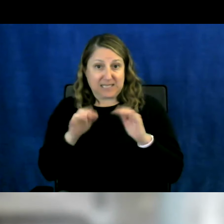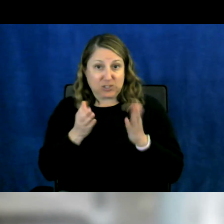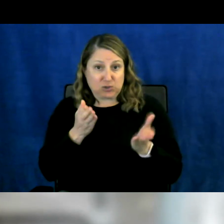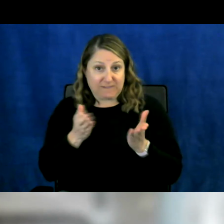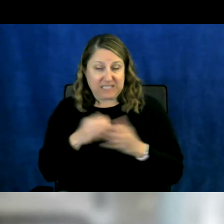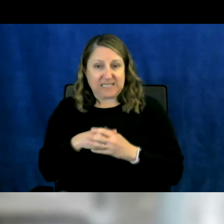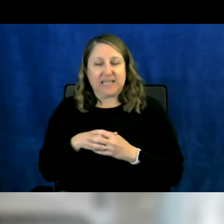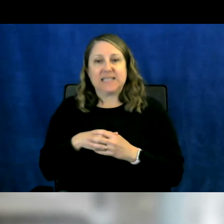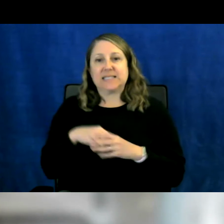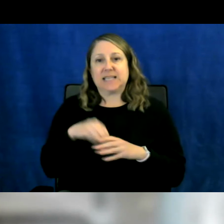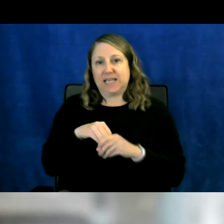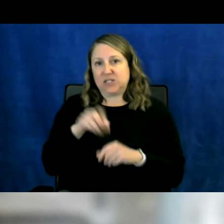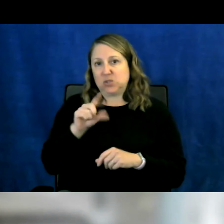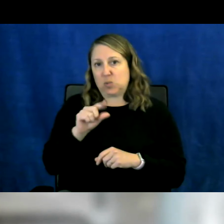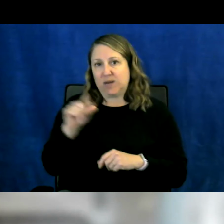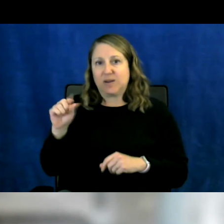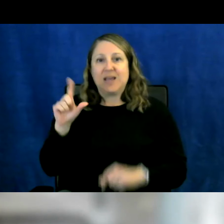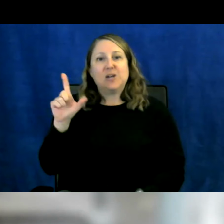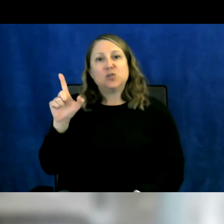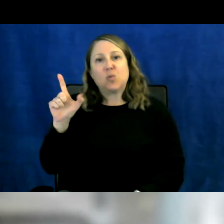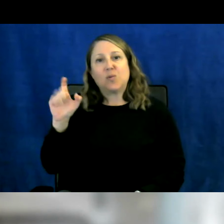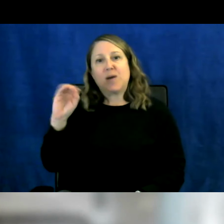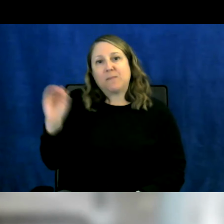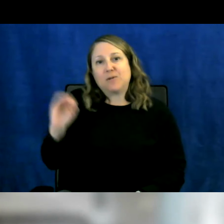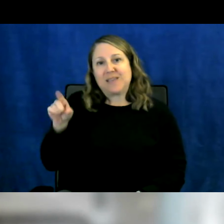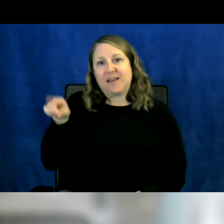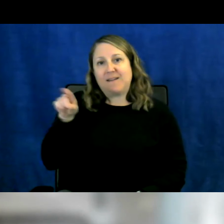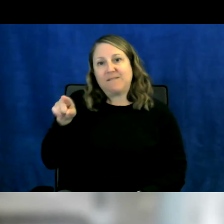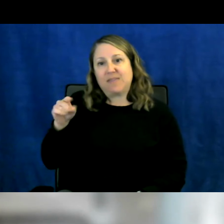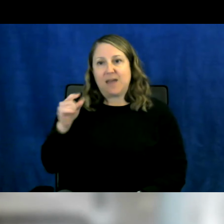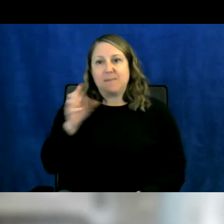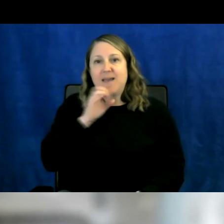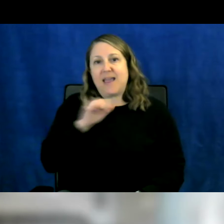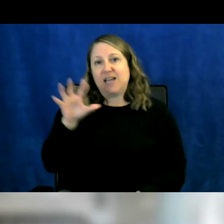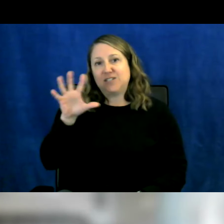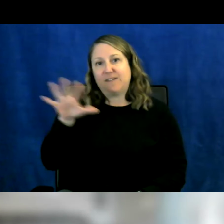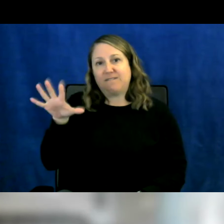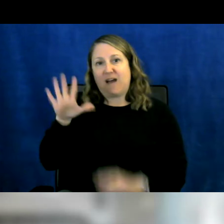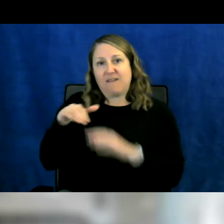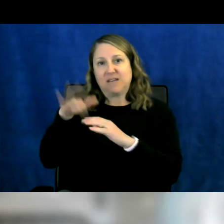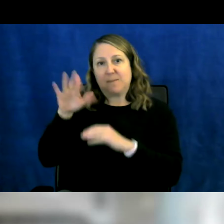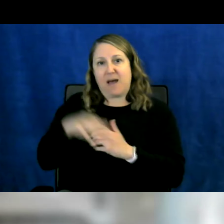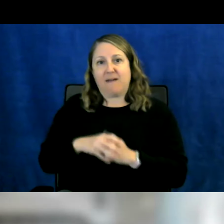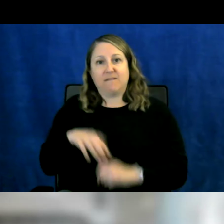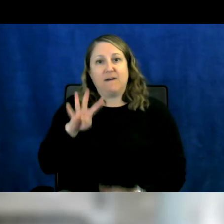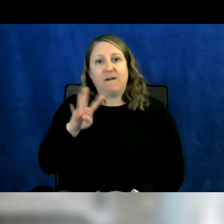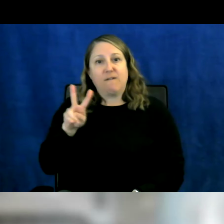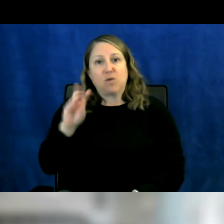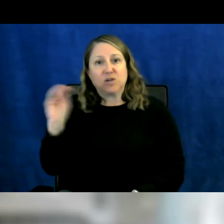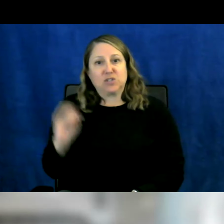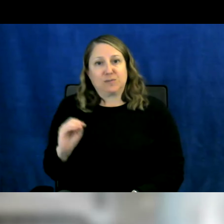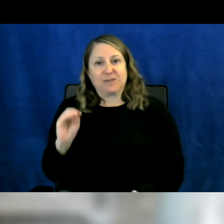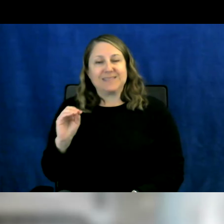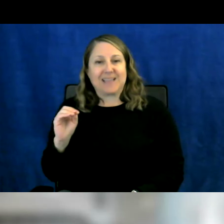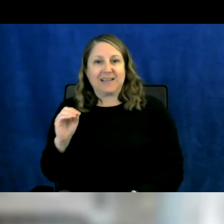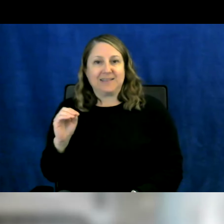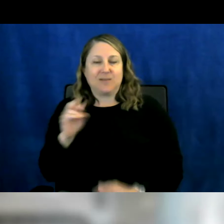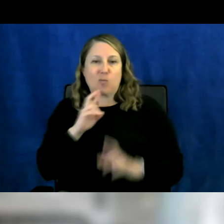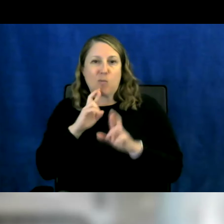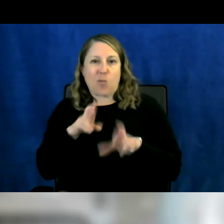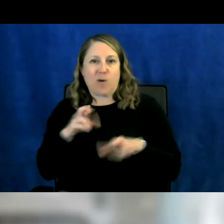in 2020, 21% of those individuals served were ages 55 and over, and 42% reported having a